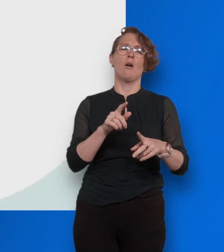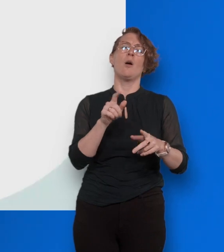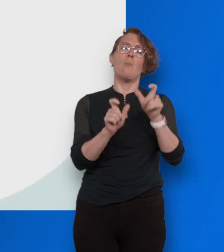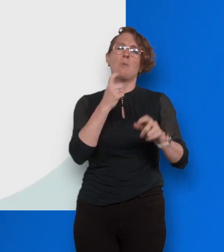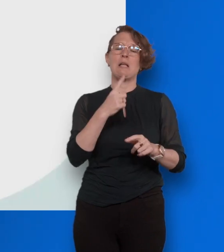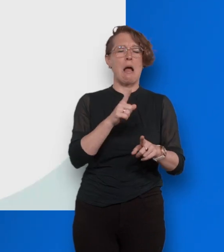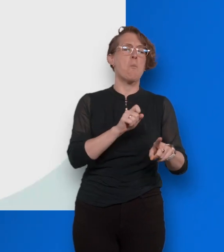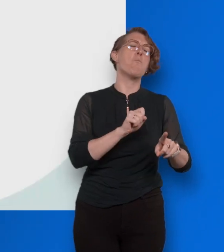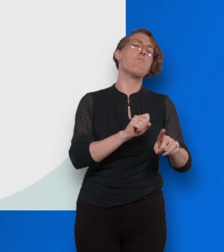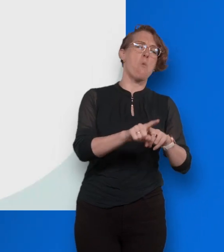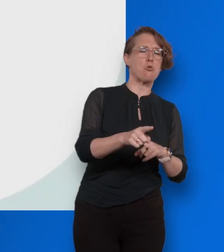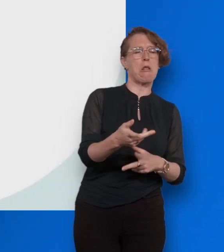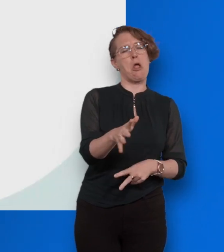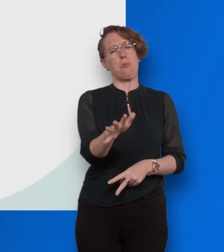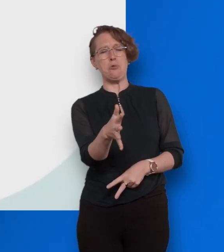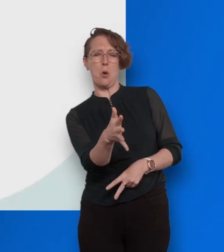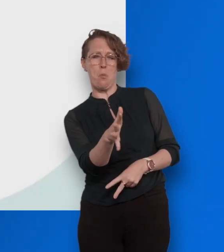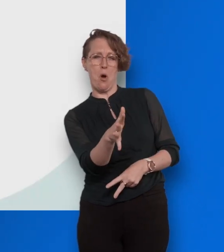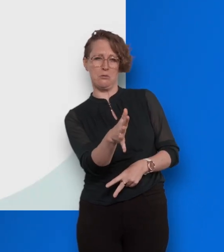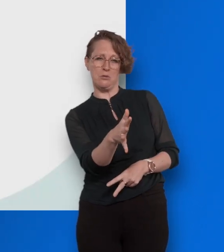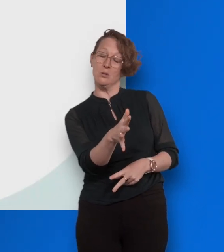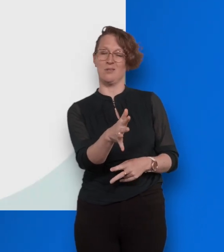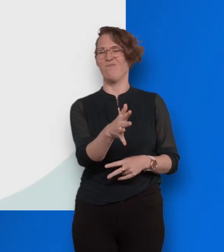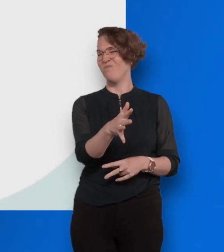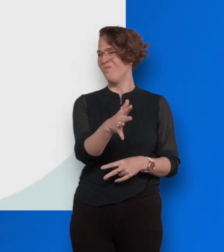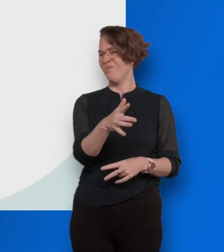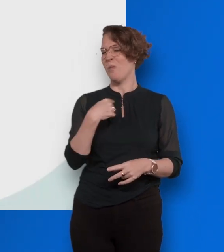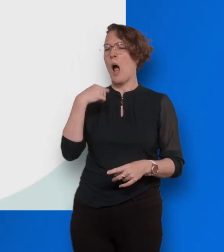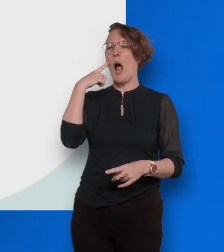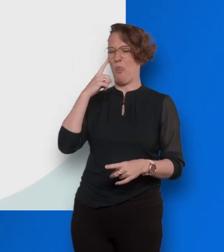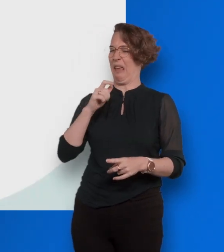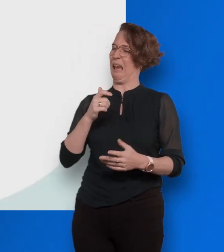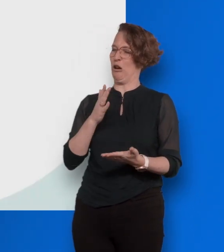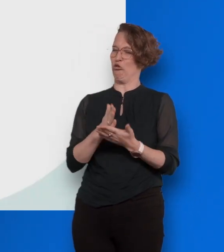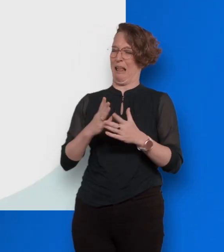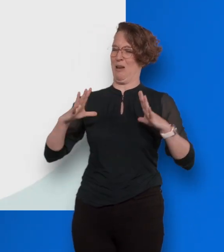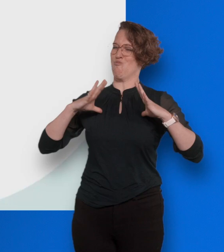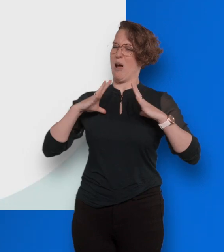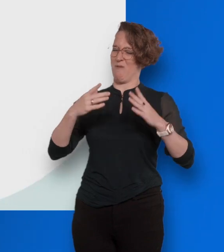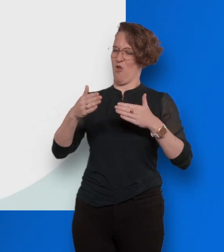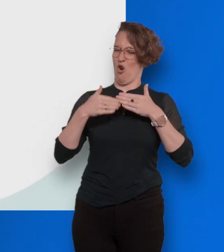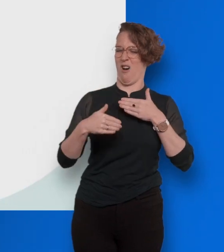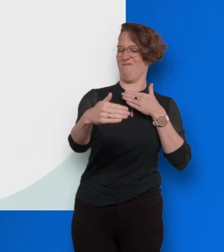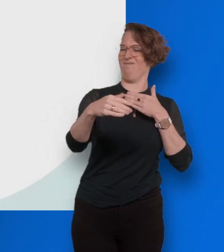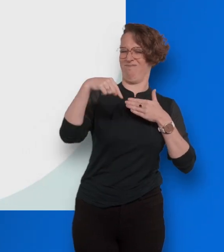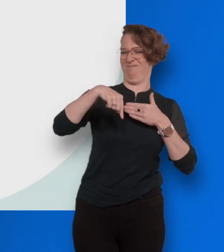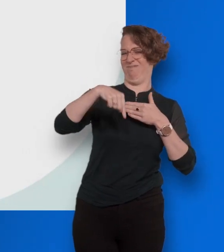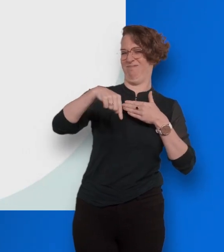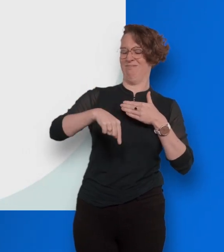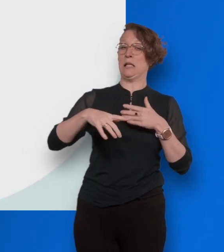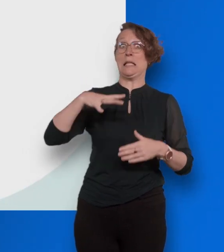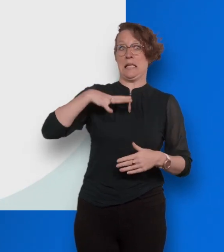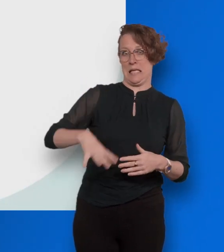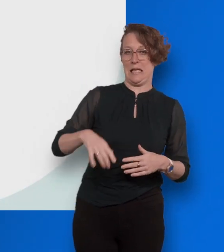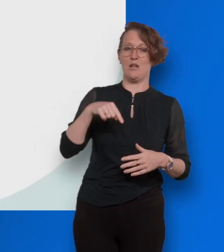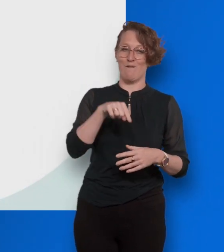somewhat. And I guess that sets the tone quite nicely for the need or